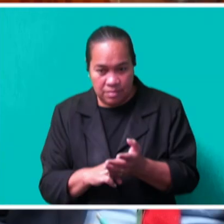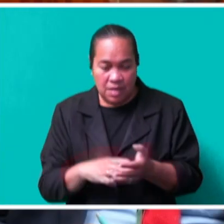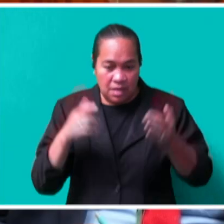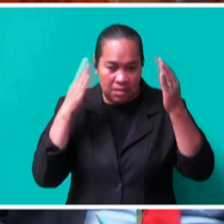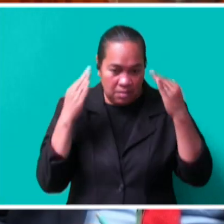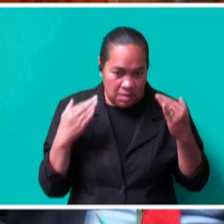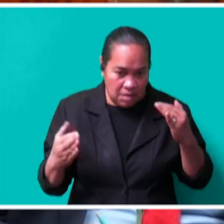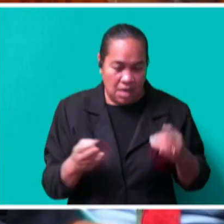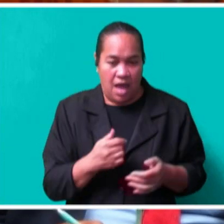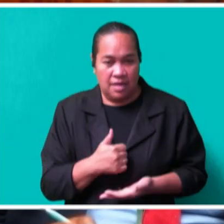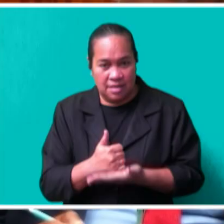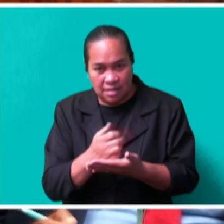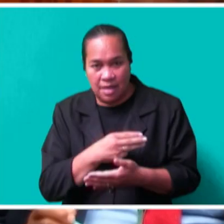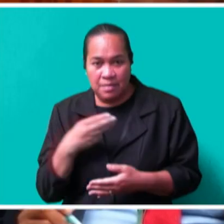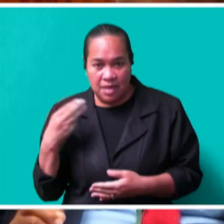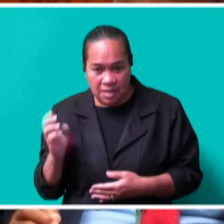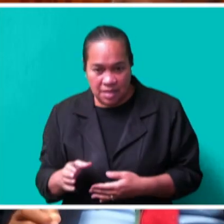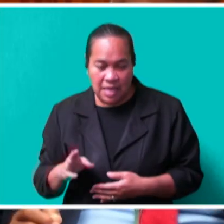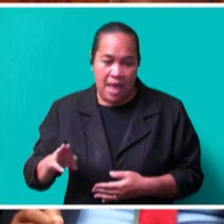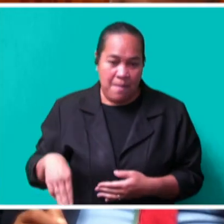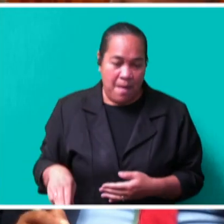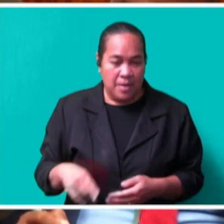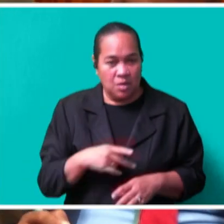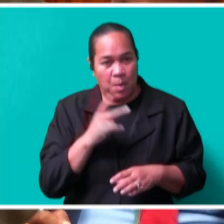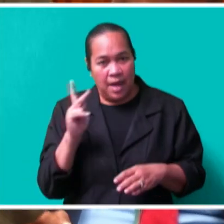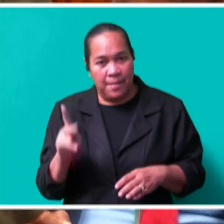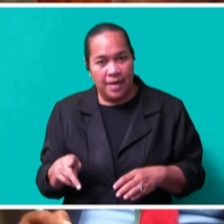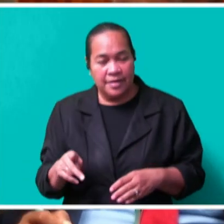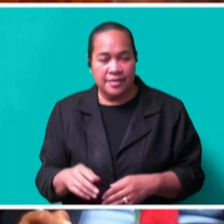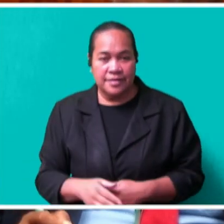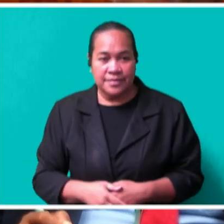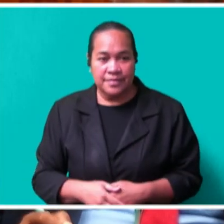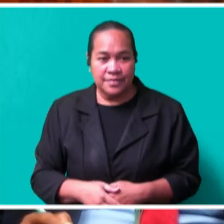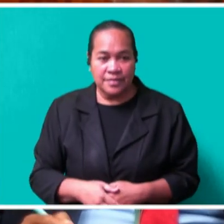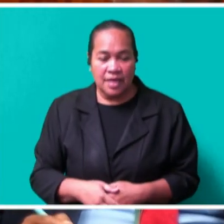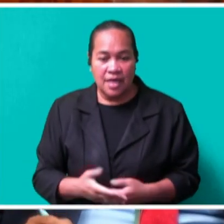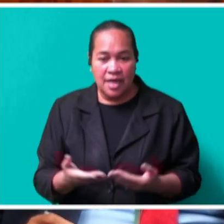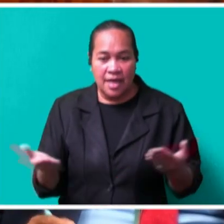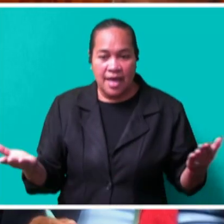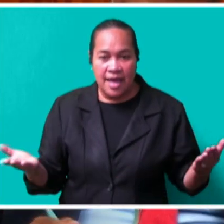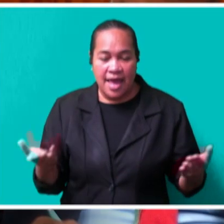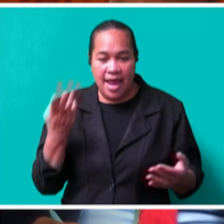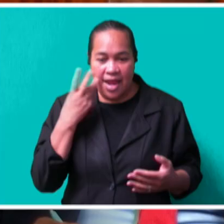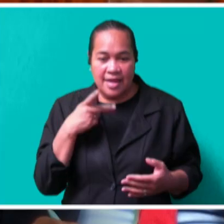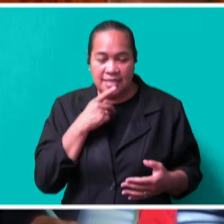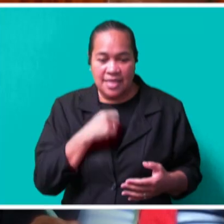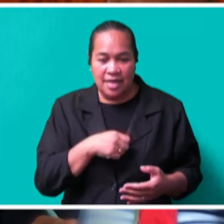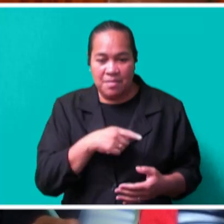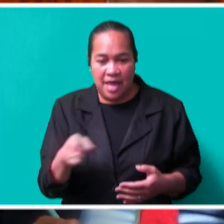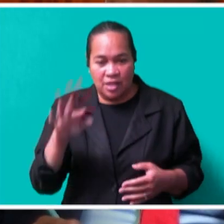Assistant Ministers, Honourable Members of Parliament, ladies and gentlemen, and students here at the